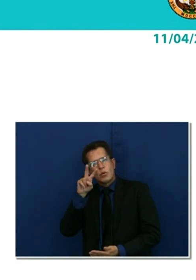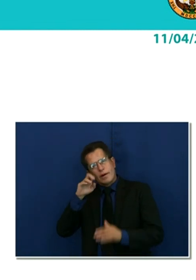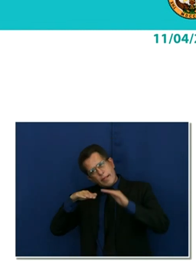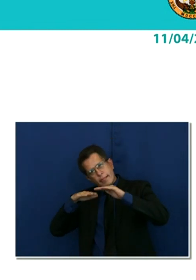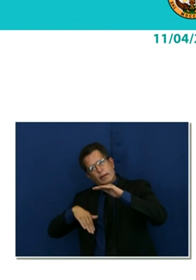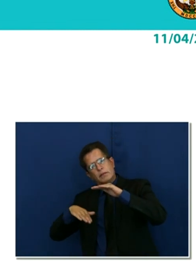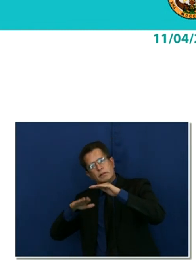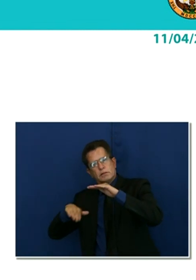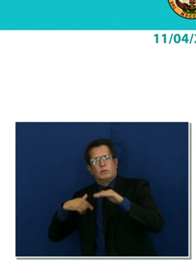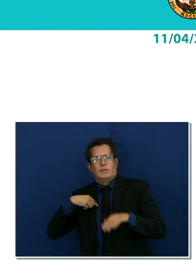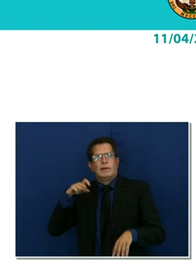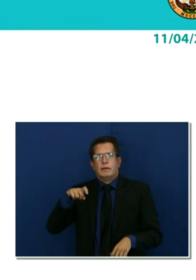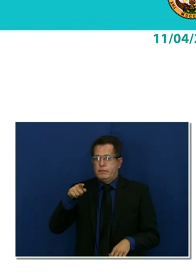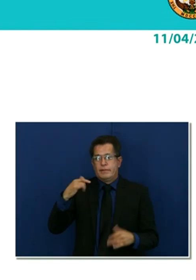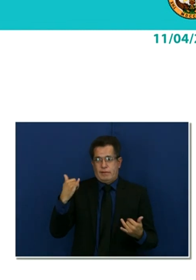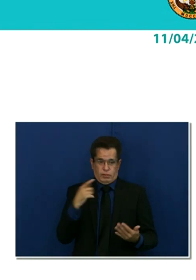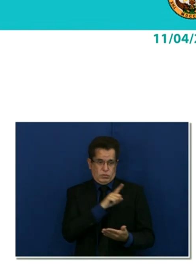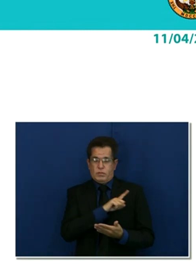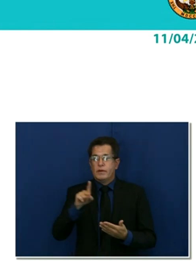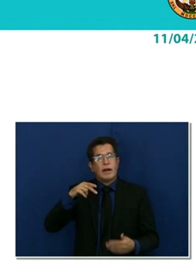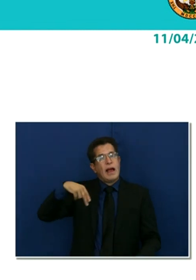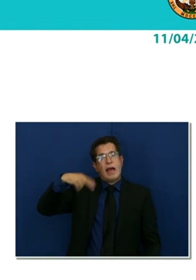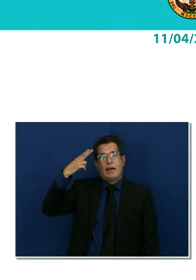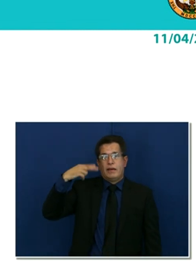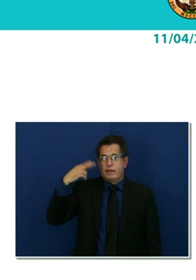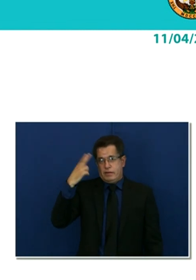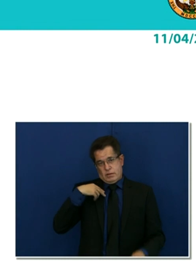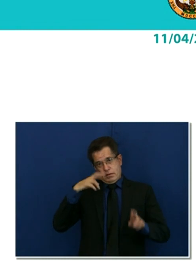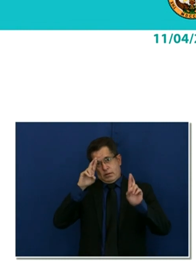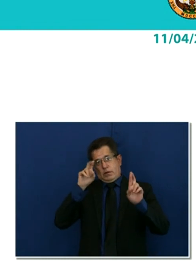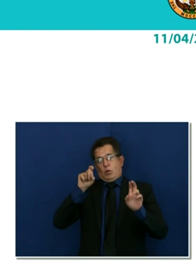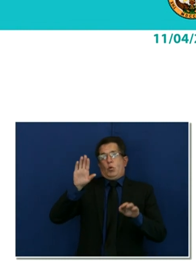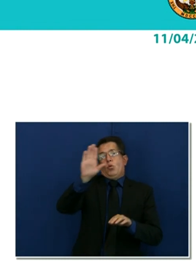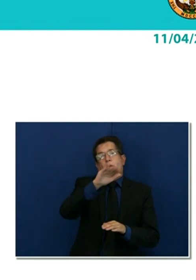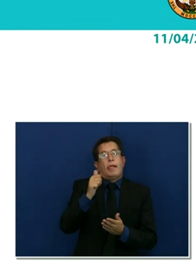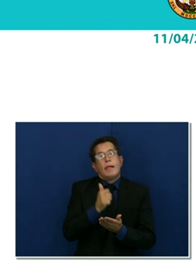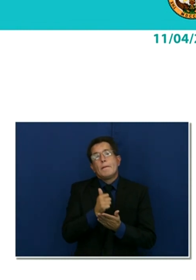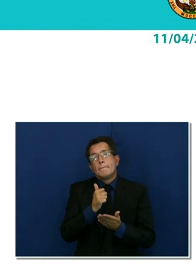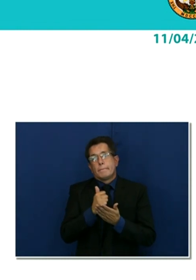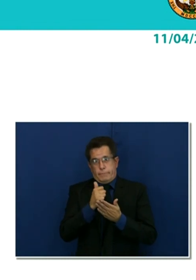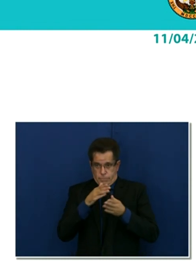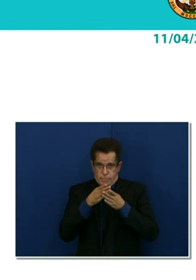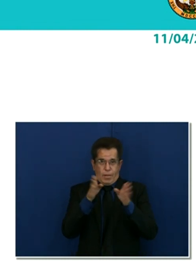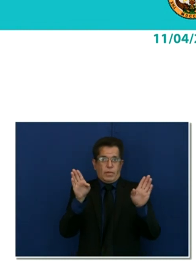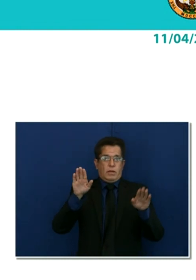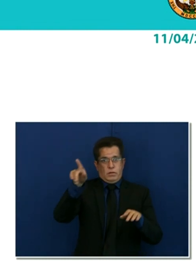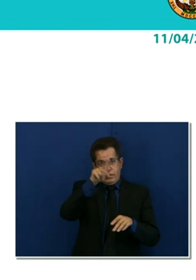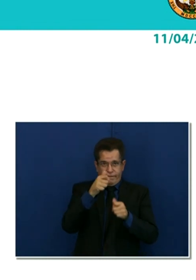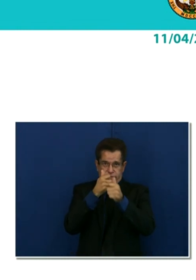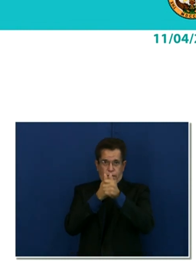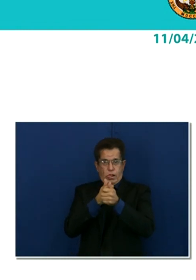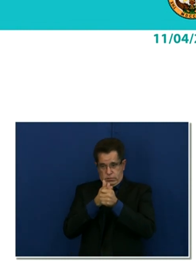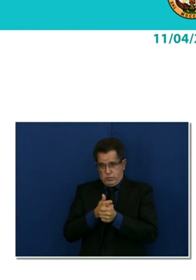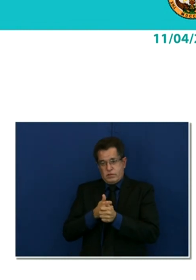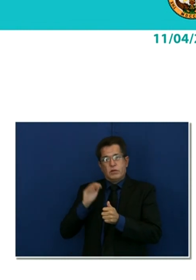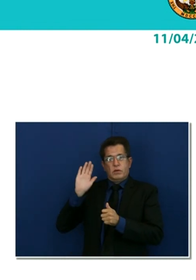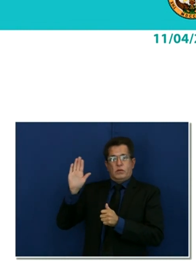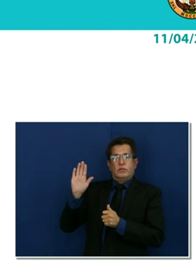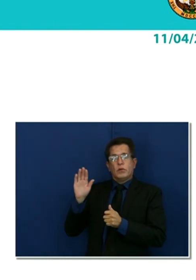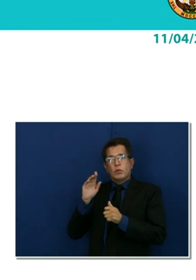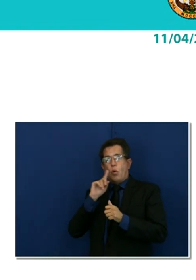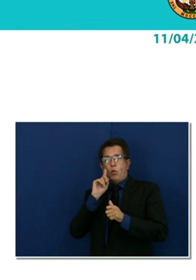less. So we are counting on the public to practice these best practices